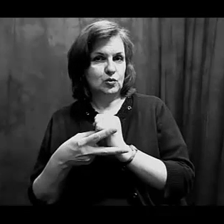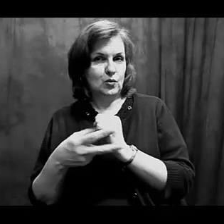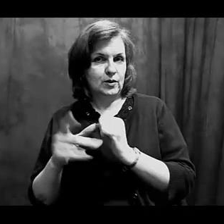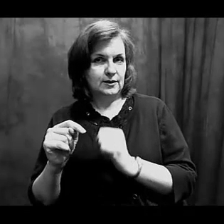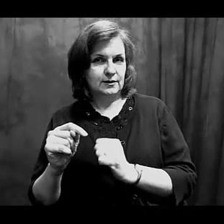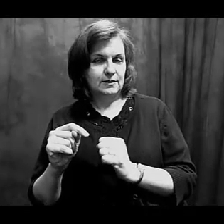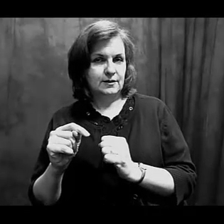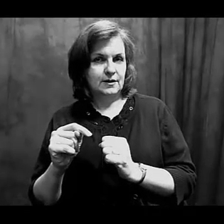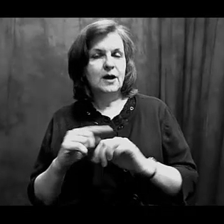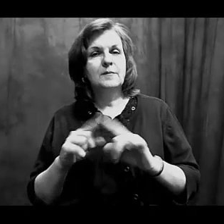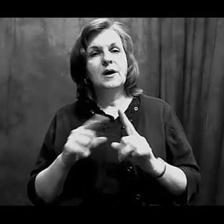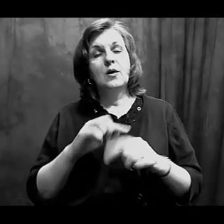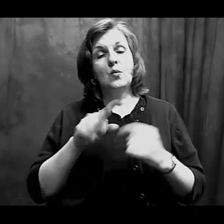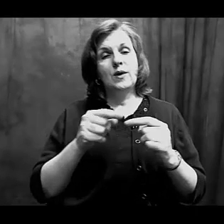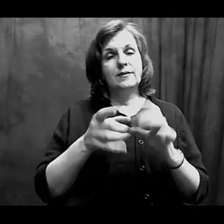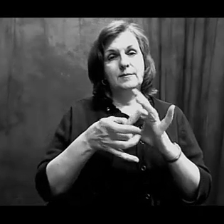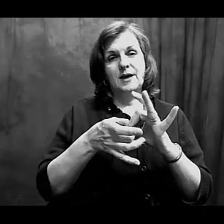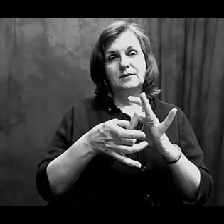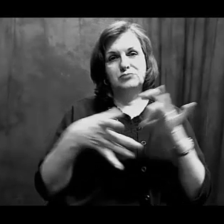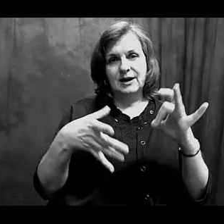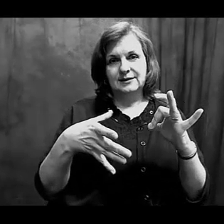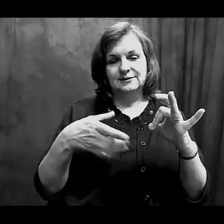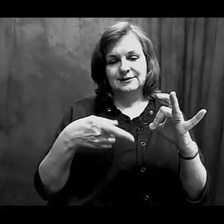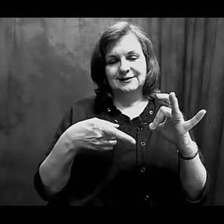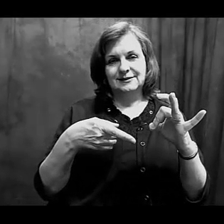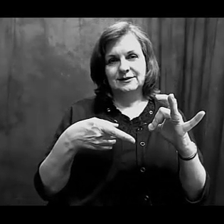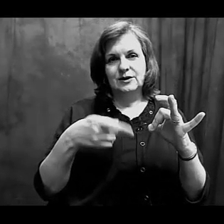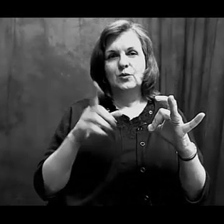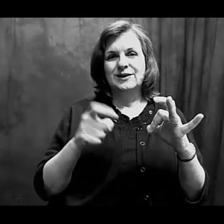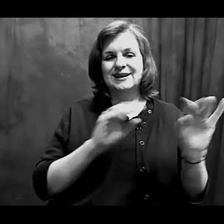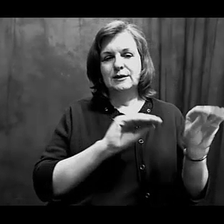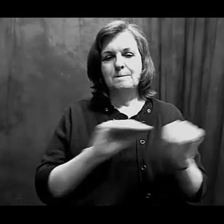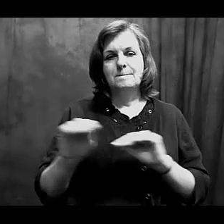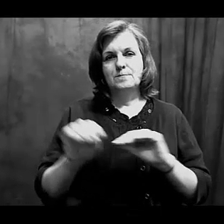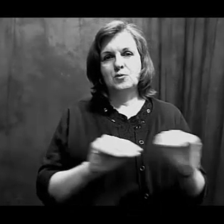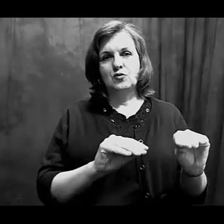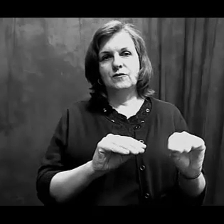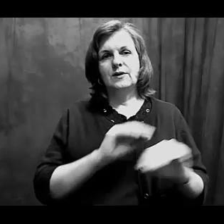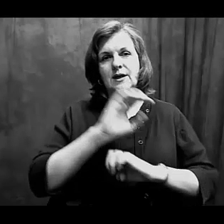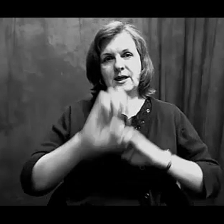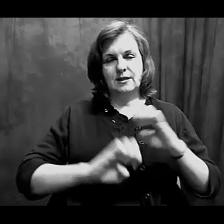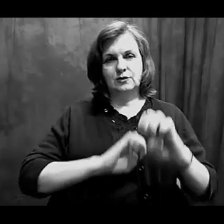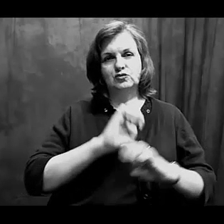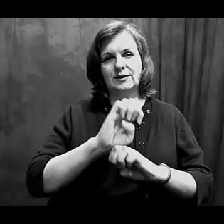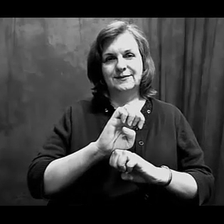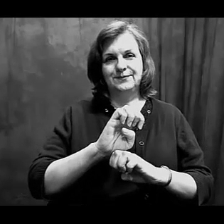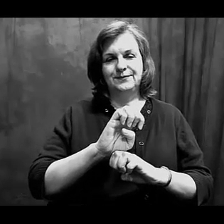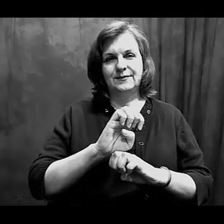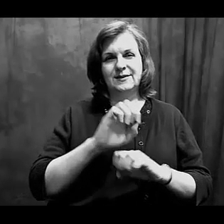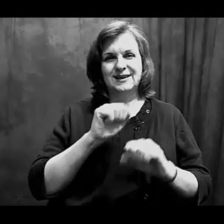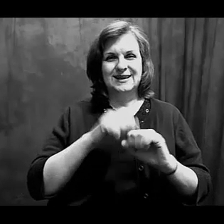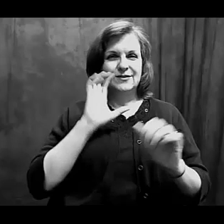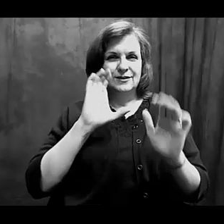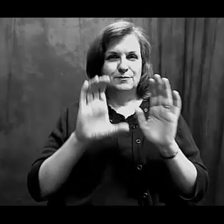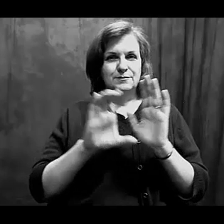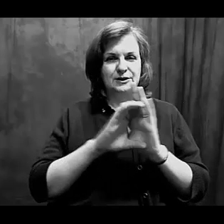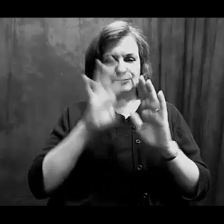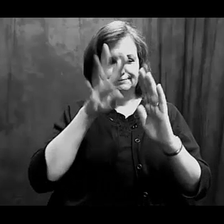store. But to do that, when we break bonds, we've got to deal with moving